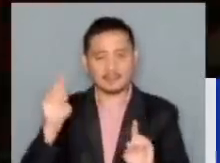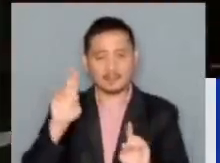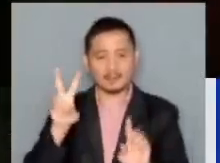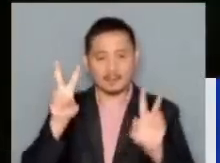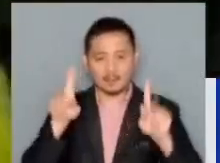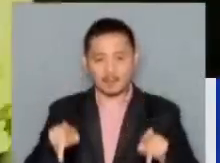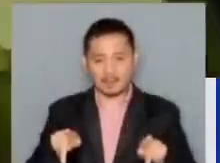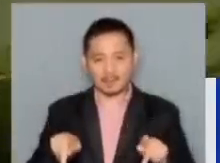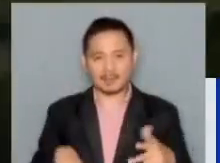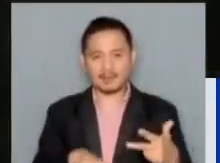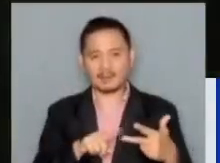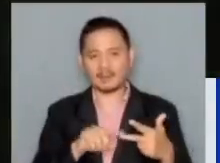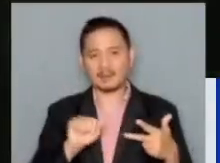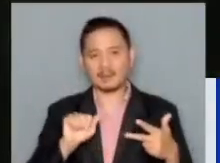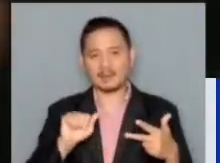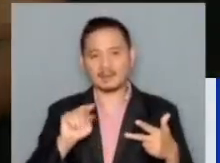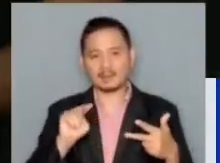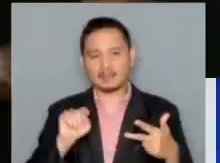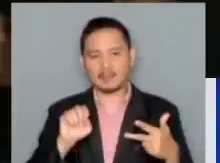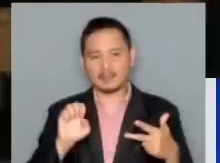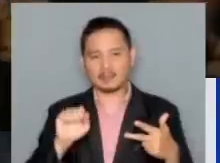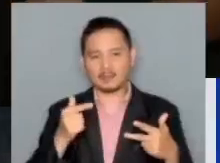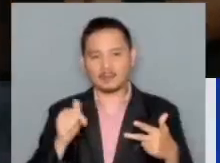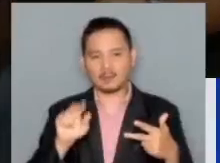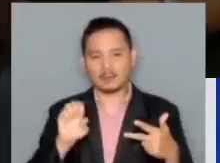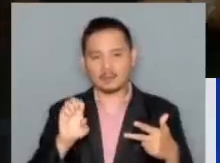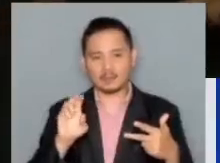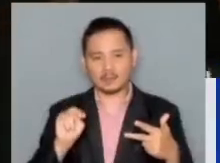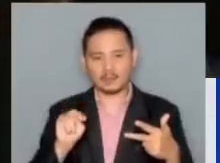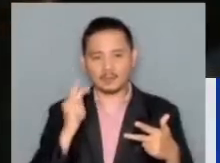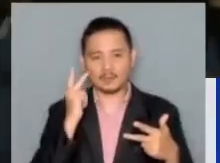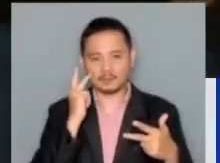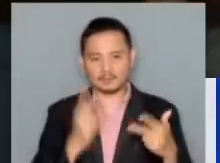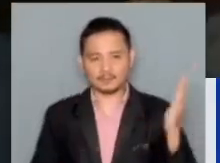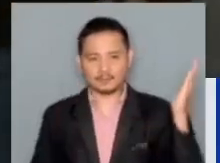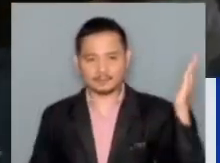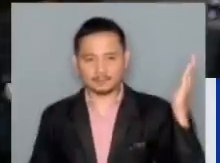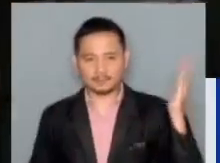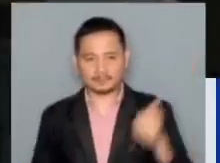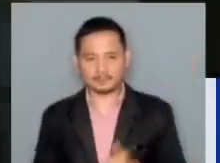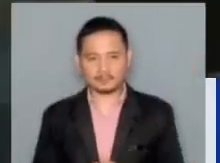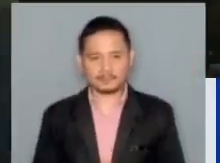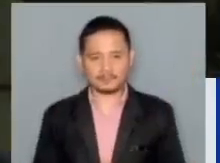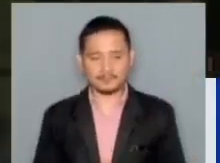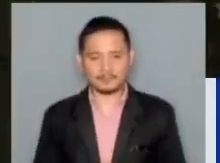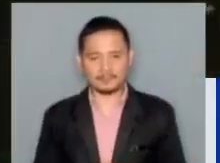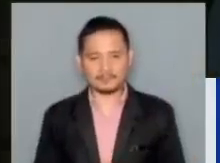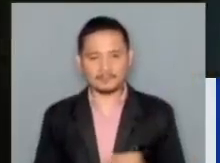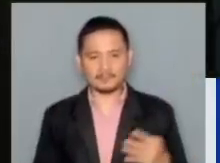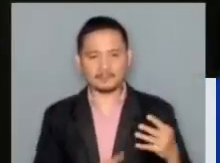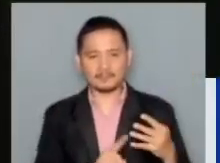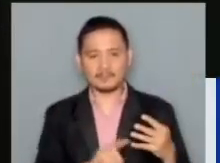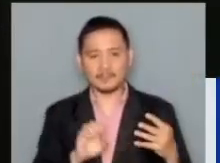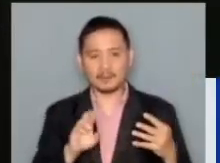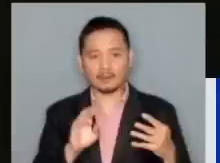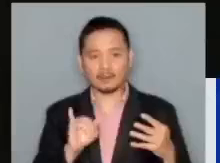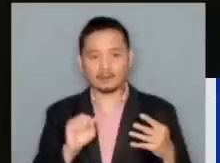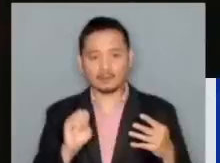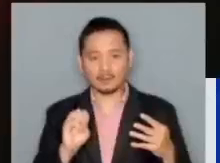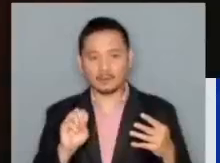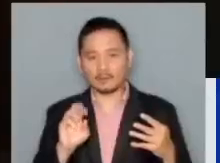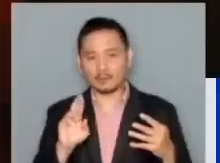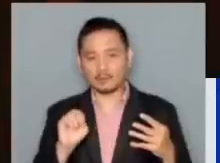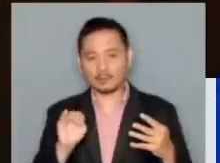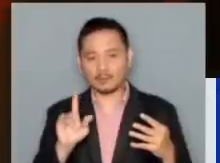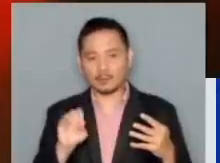Annette Gozon Valdez. Founder and President of Cornerstone Entertainment Incorporated, Erickson Raimundo. First Vice